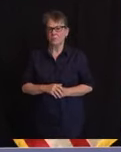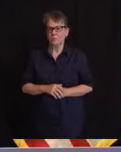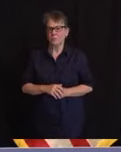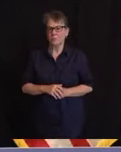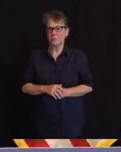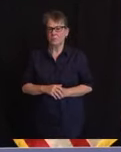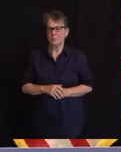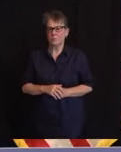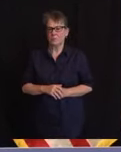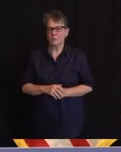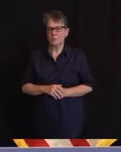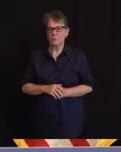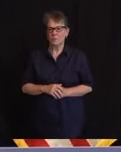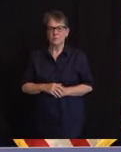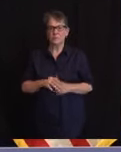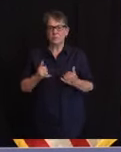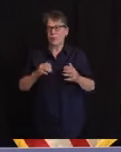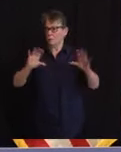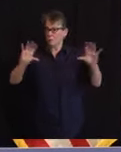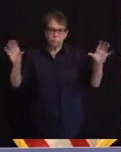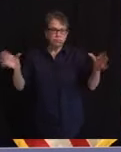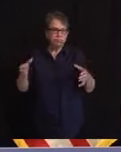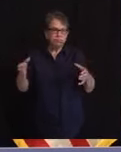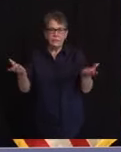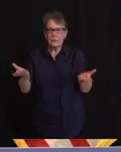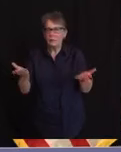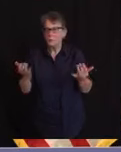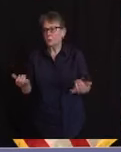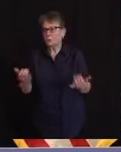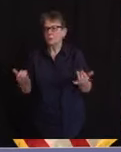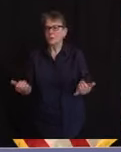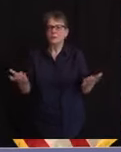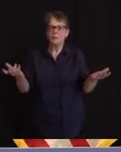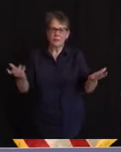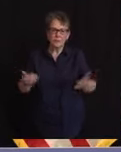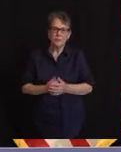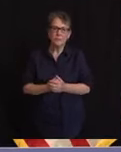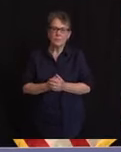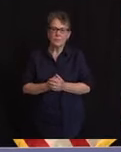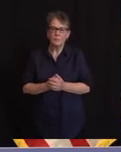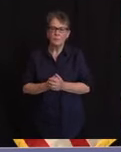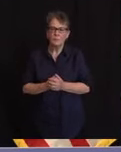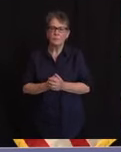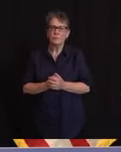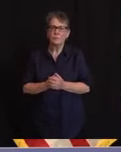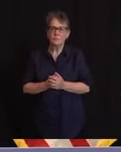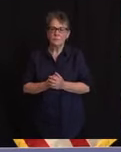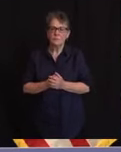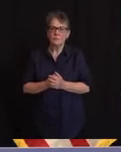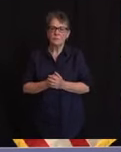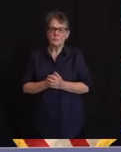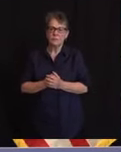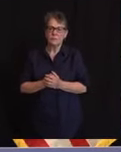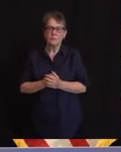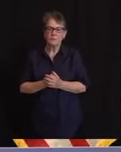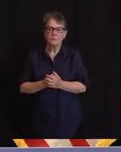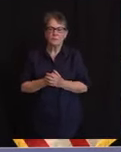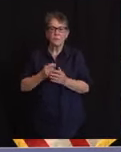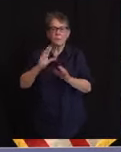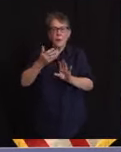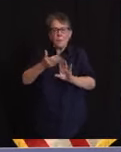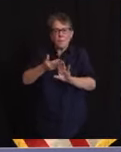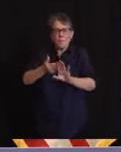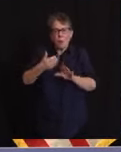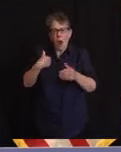meeting, is before I go through our discussion, a quick reminder that although today is